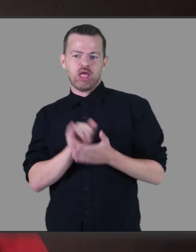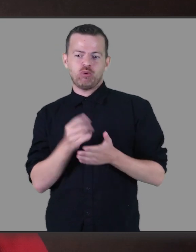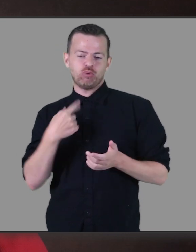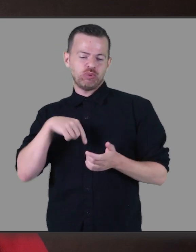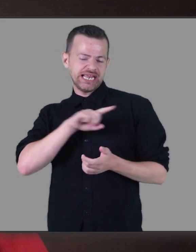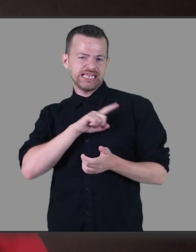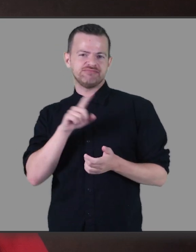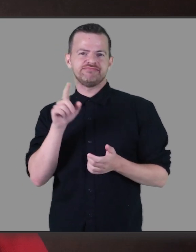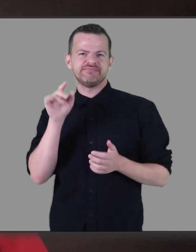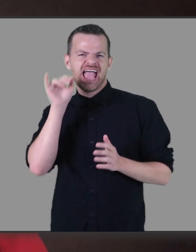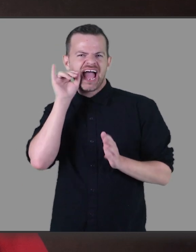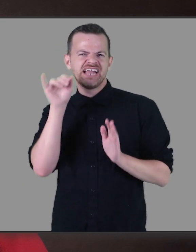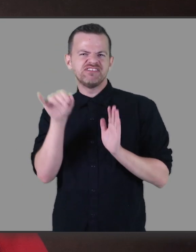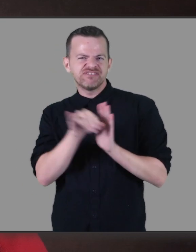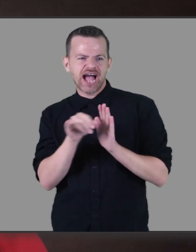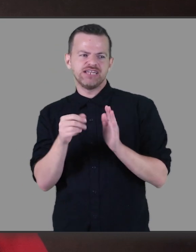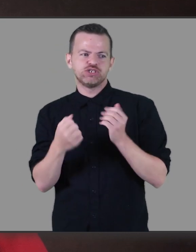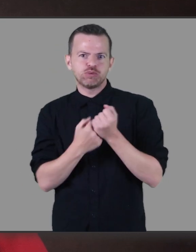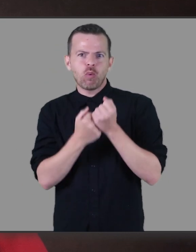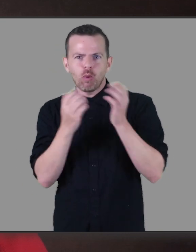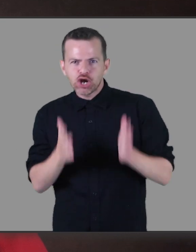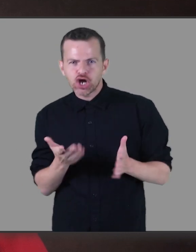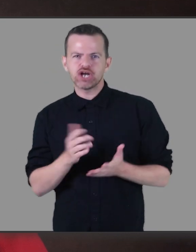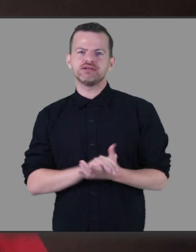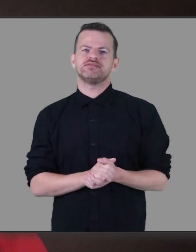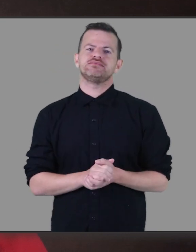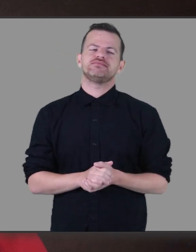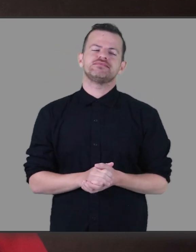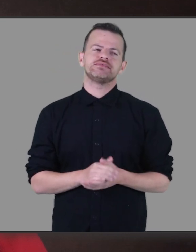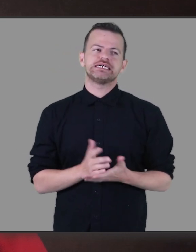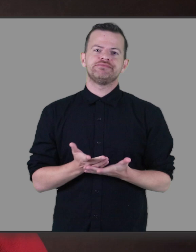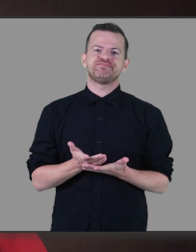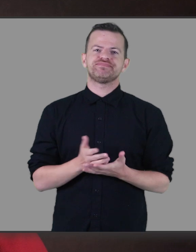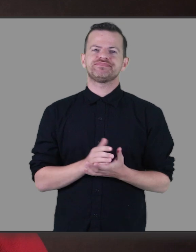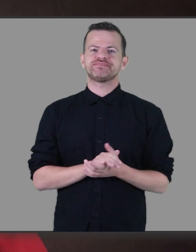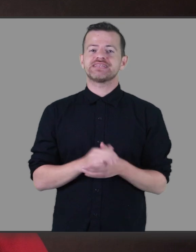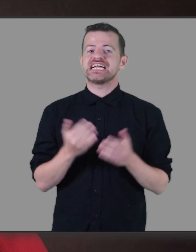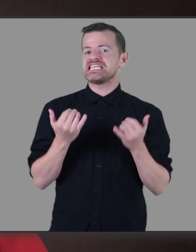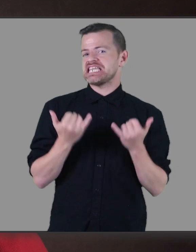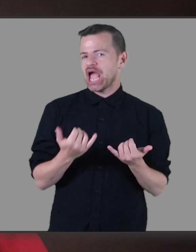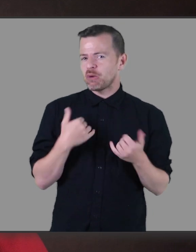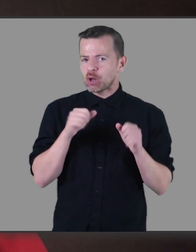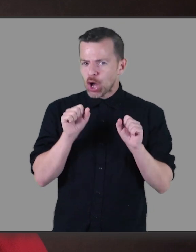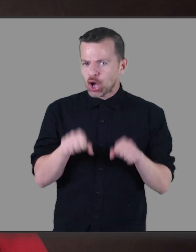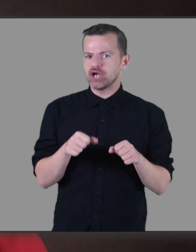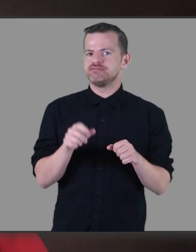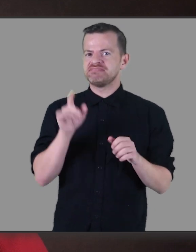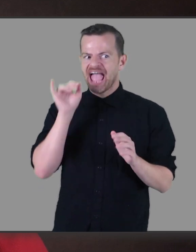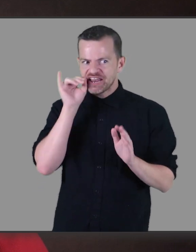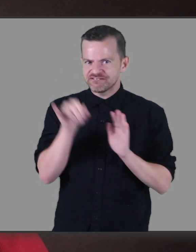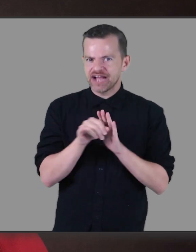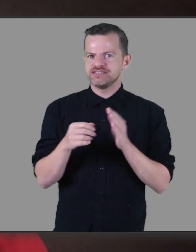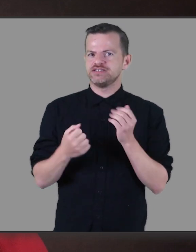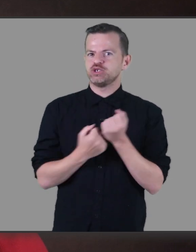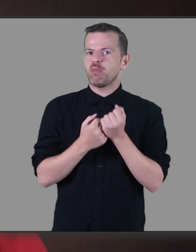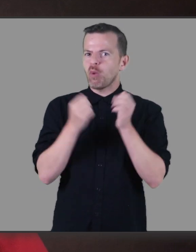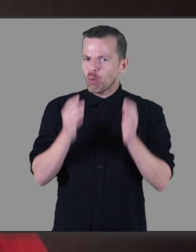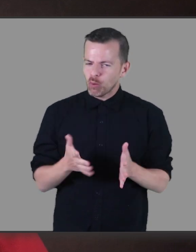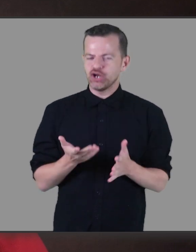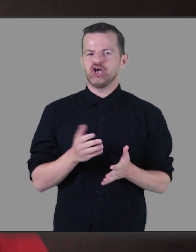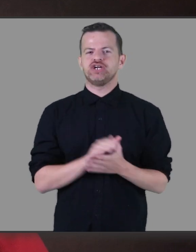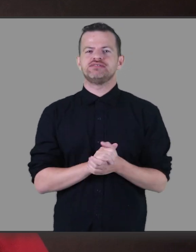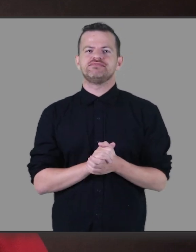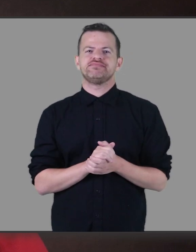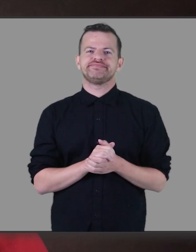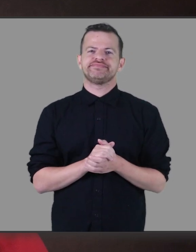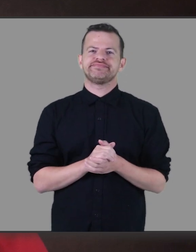based on the campaign work that we did of identifying supporters, is that we now could identify